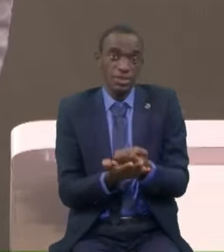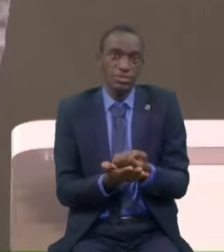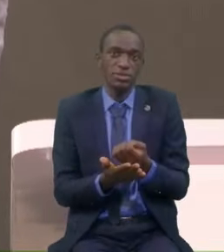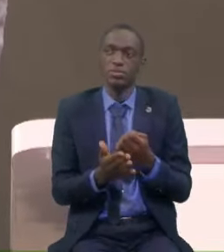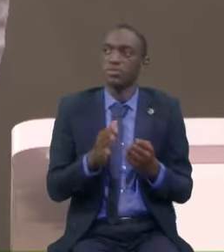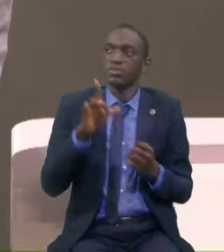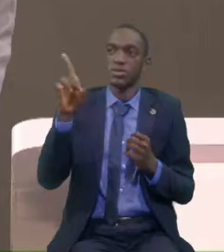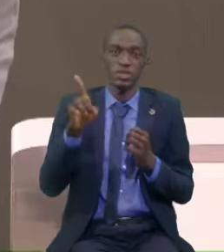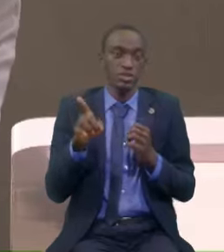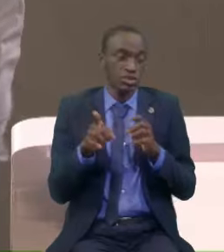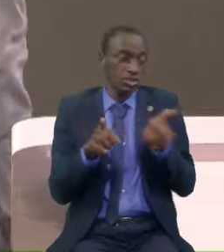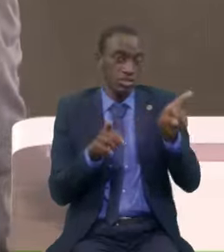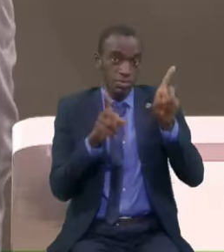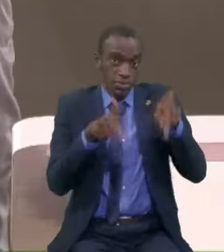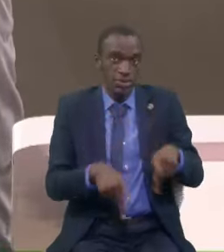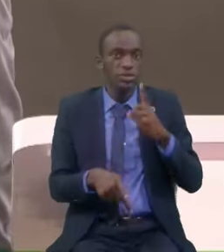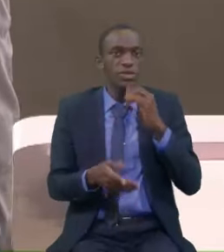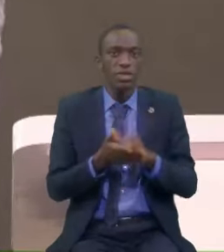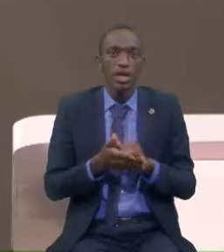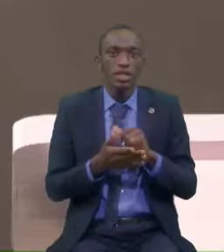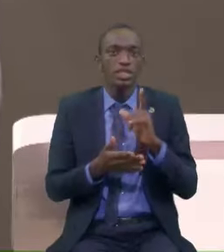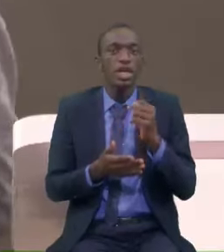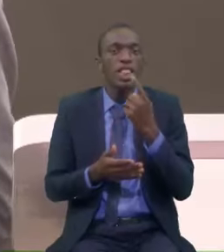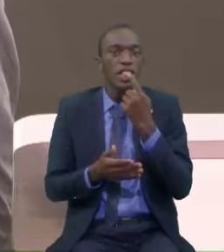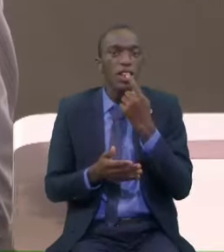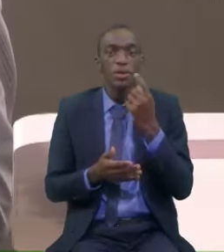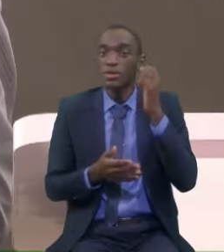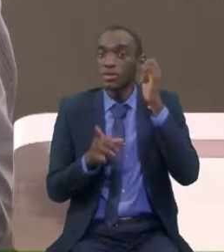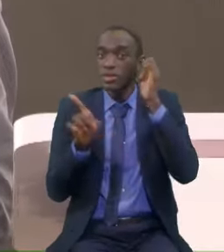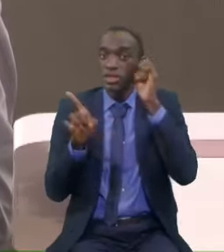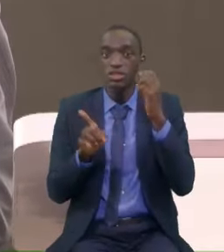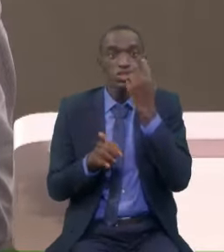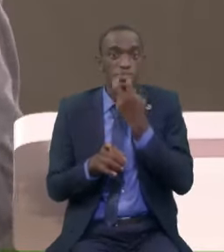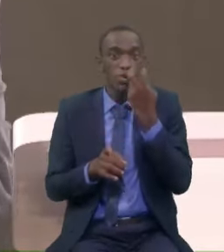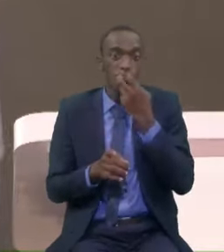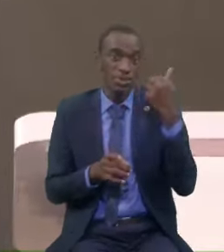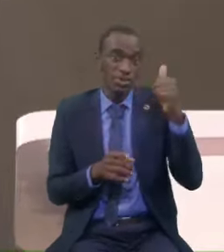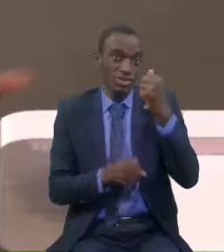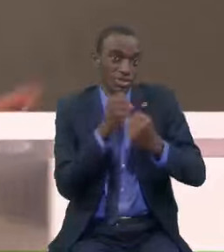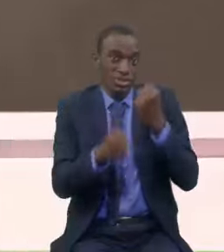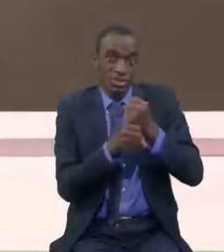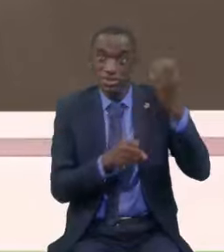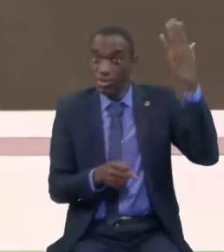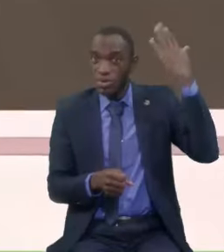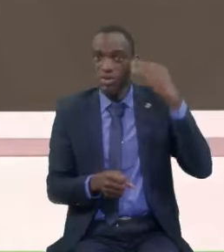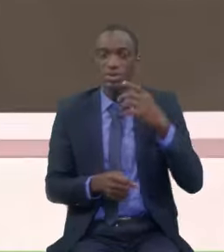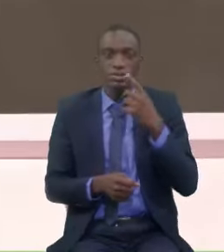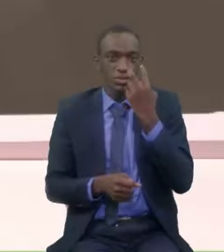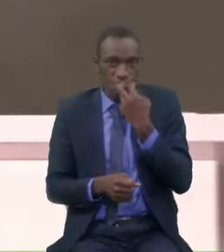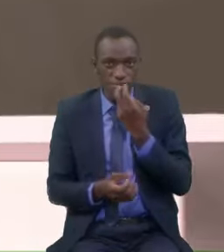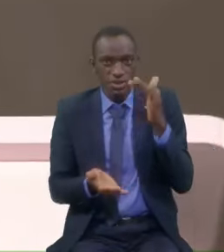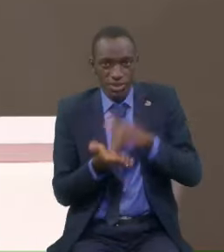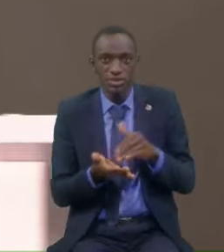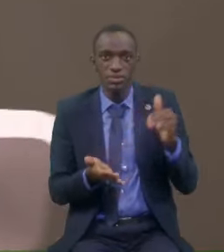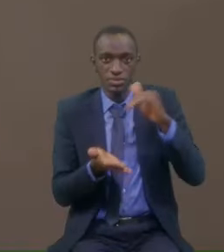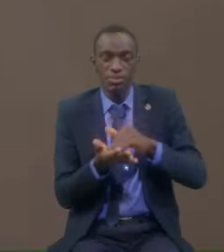spoke, excuse me, 10 years ago, they repeat that. The tongues they spoke, the new